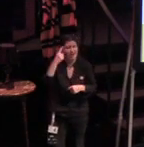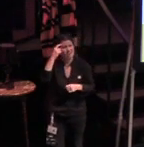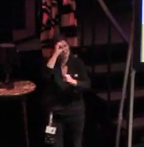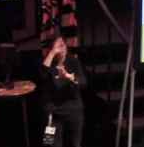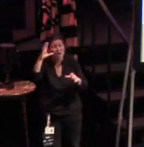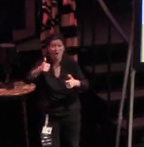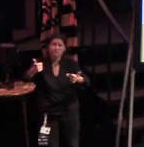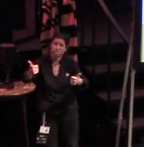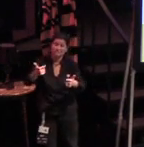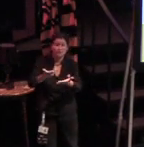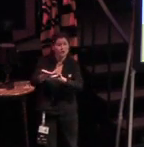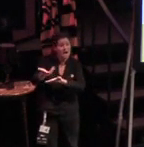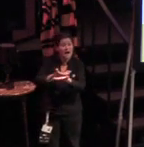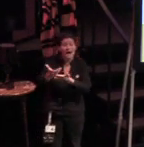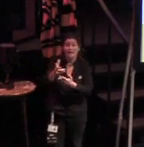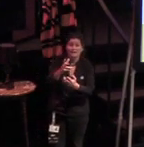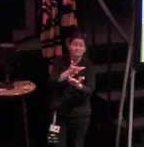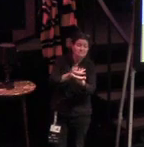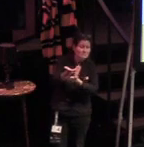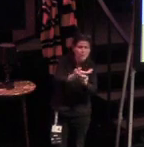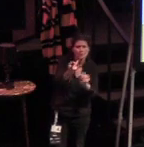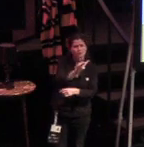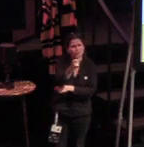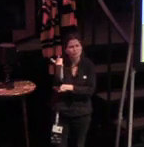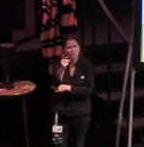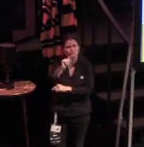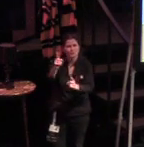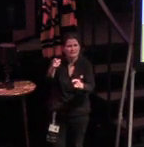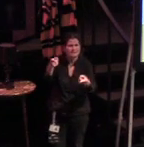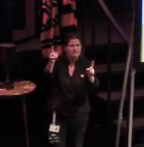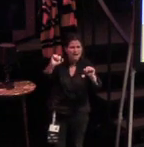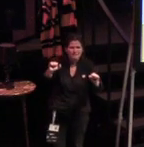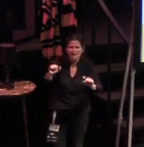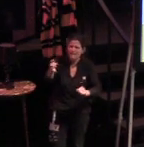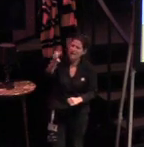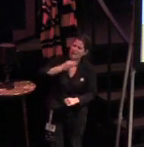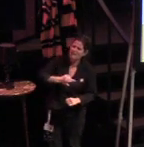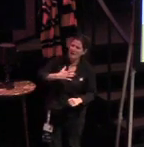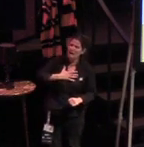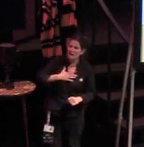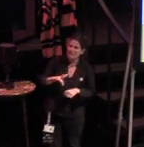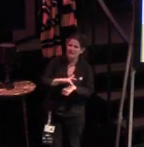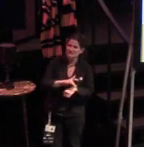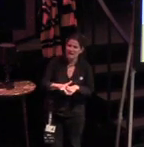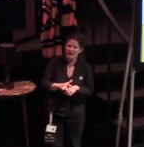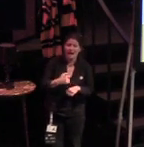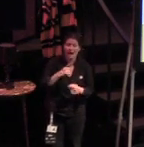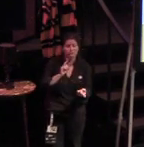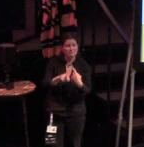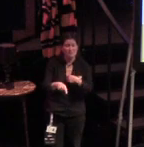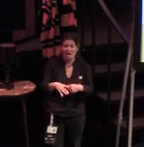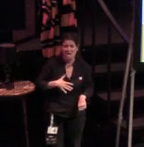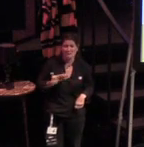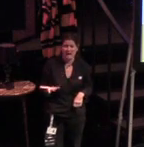and I spoke with the two directors and you know what do you love about theater like theater but I